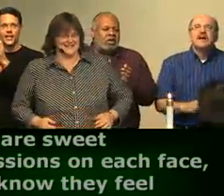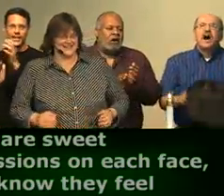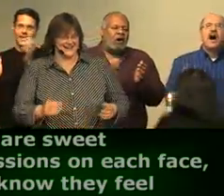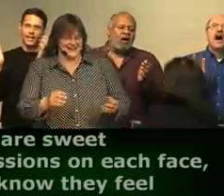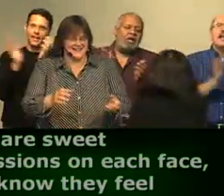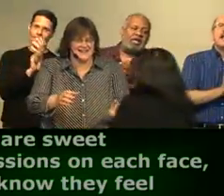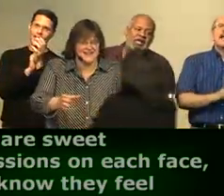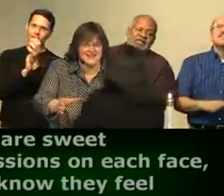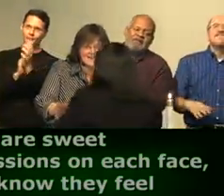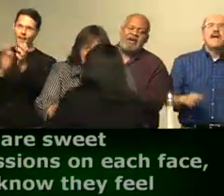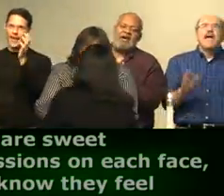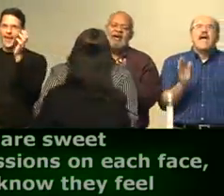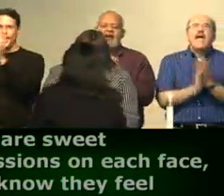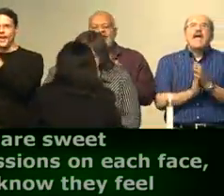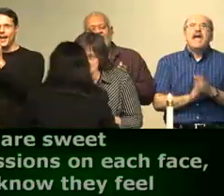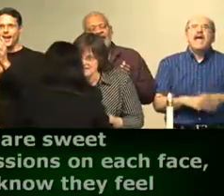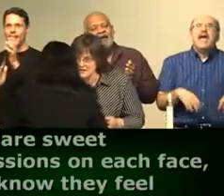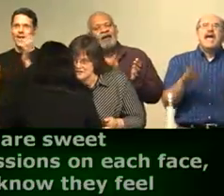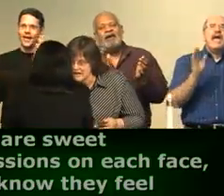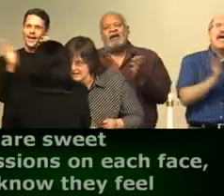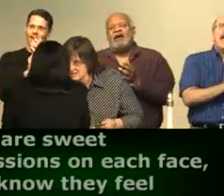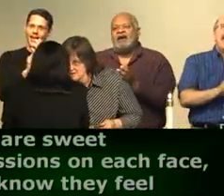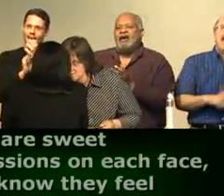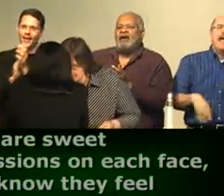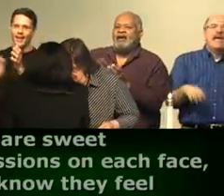s on each